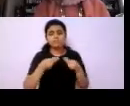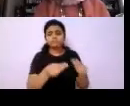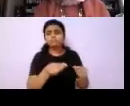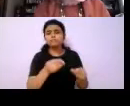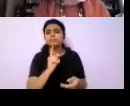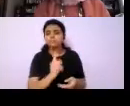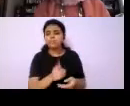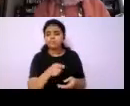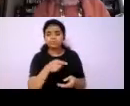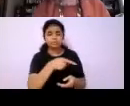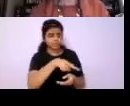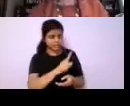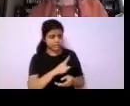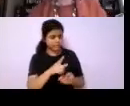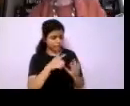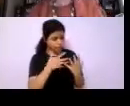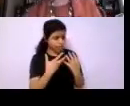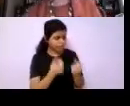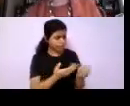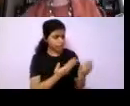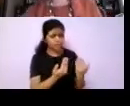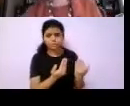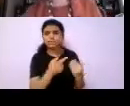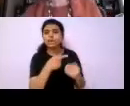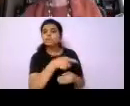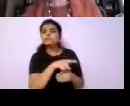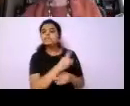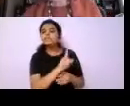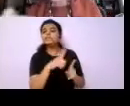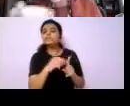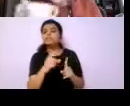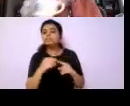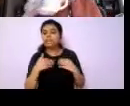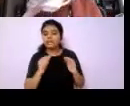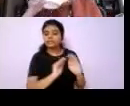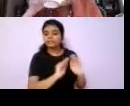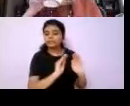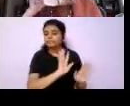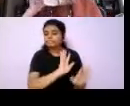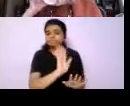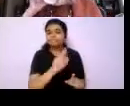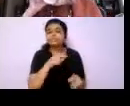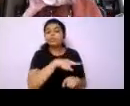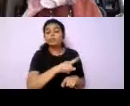much self-determination and control over their lives as possible.